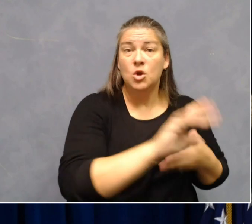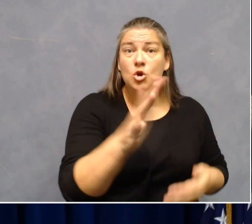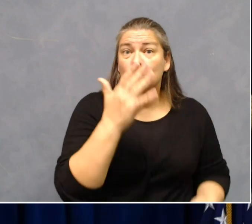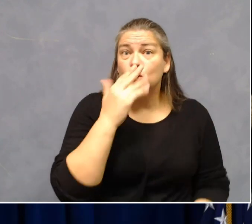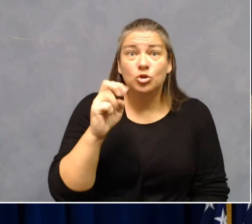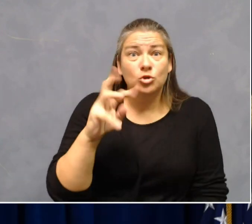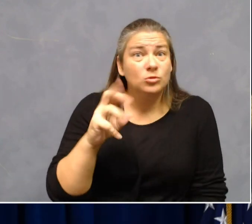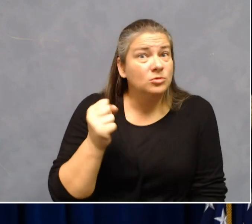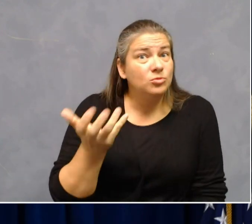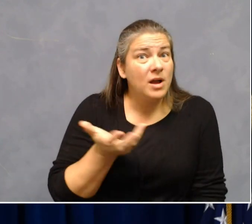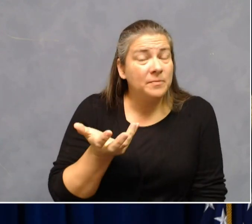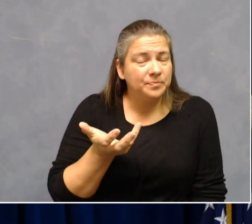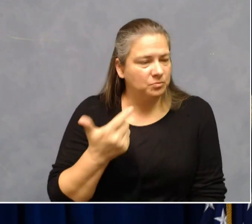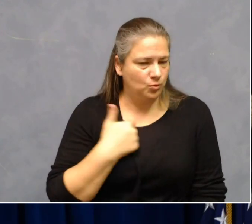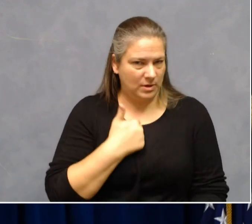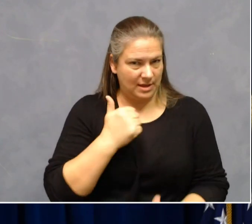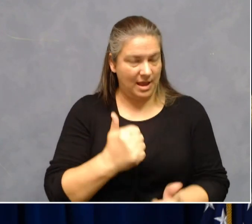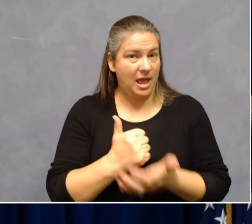going to be able to help